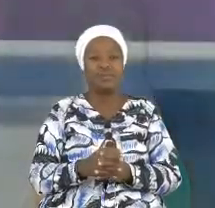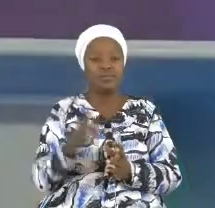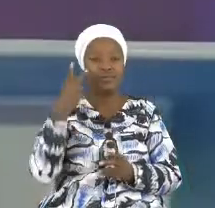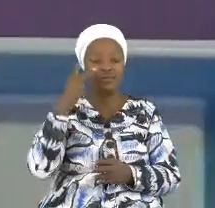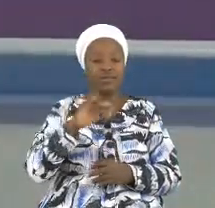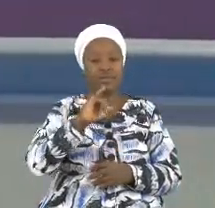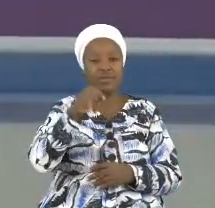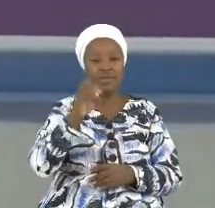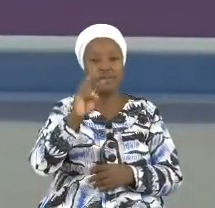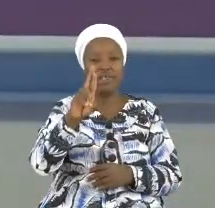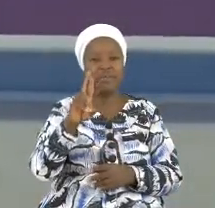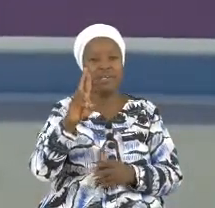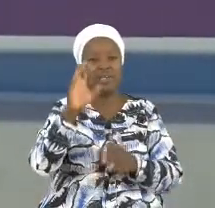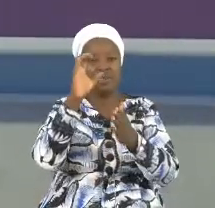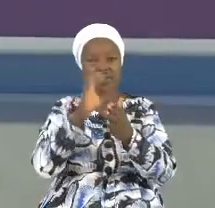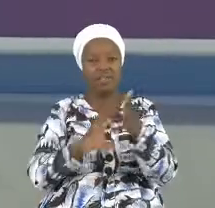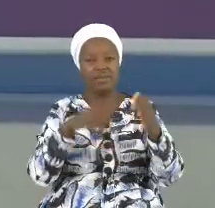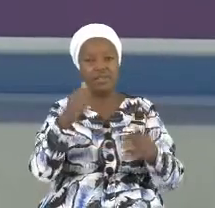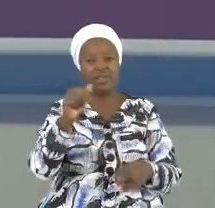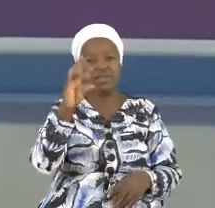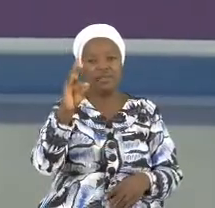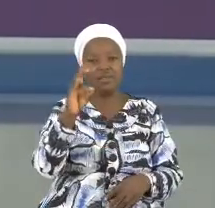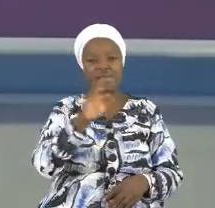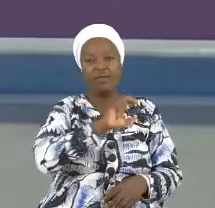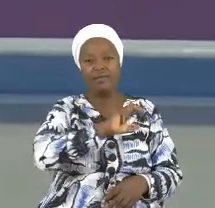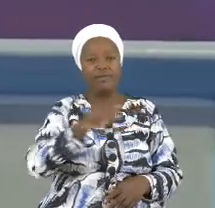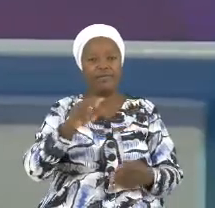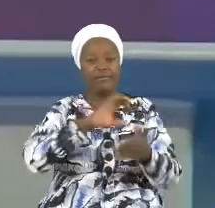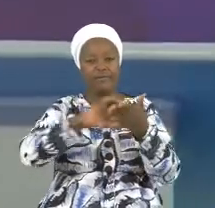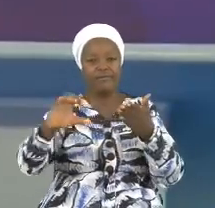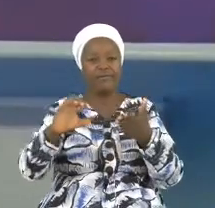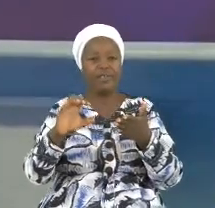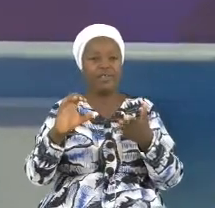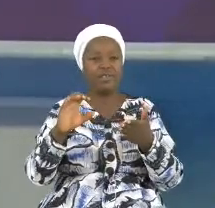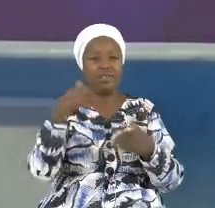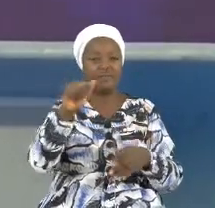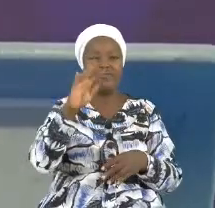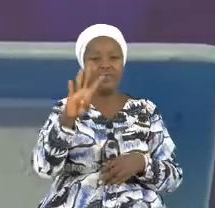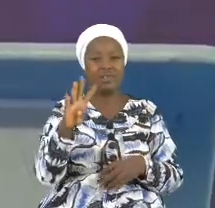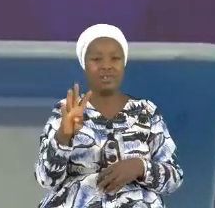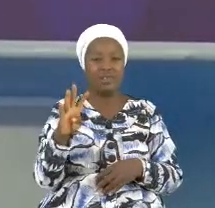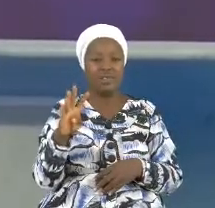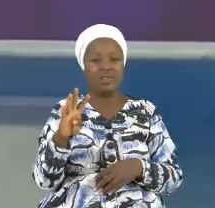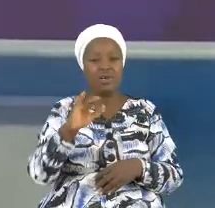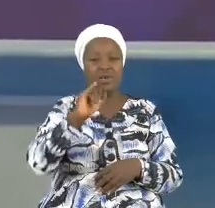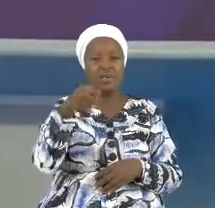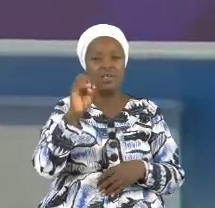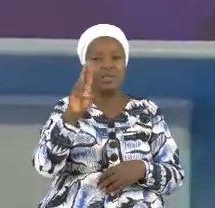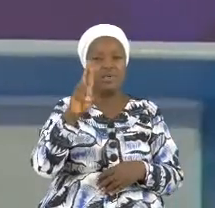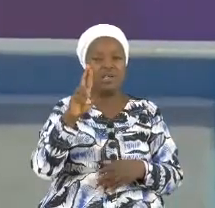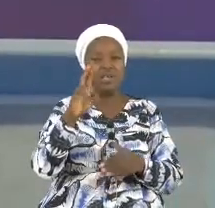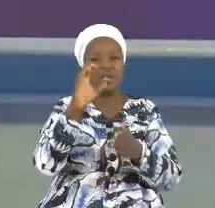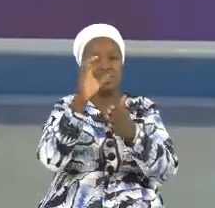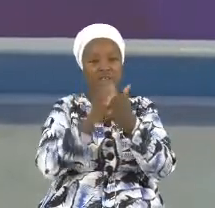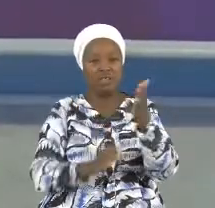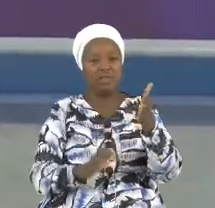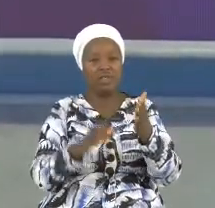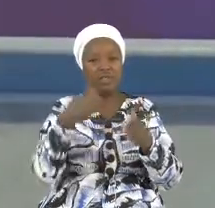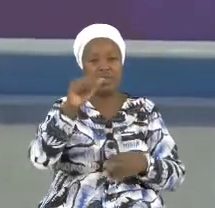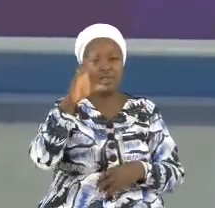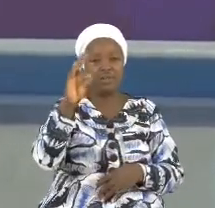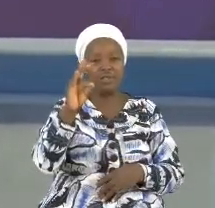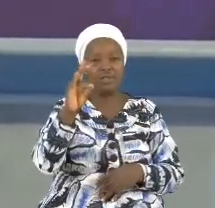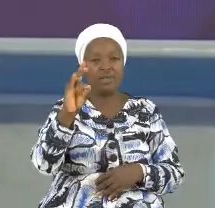chapter 17, verse 14. Jeremiah chapter 17. Reading from